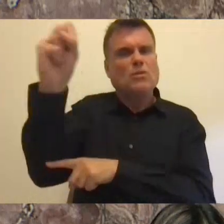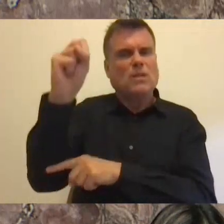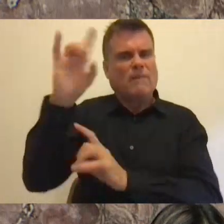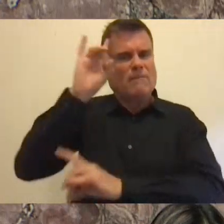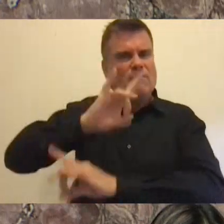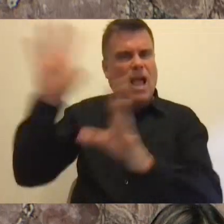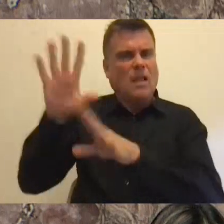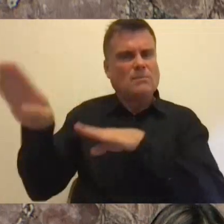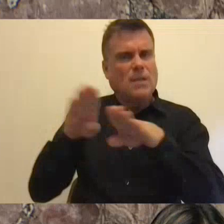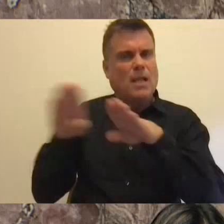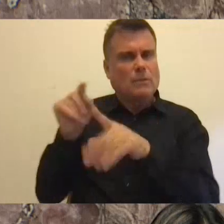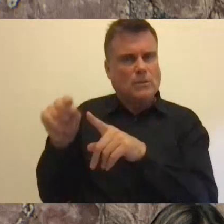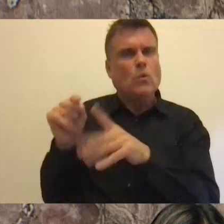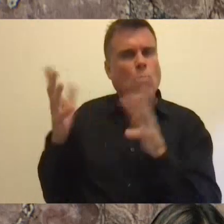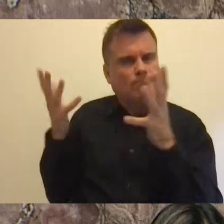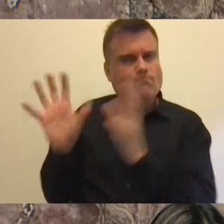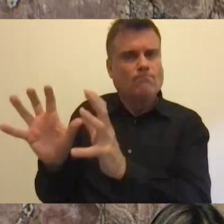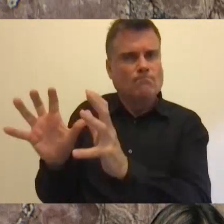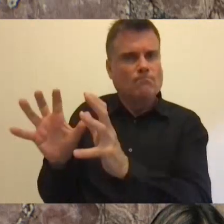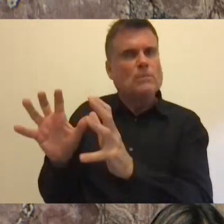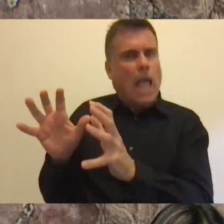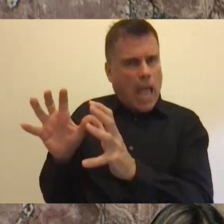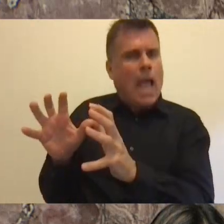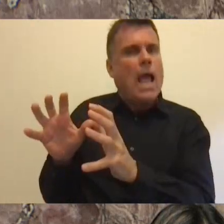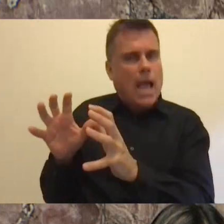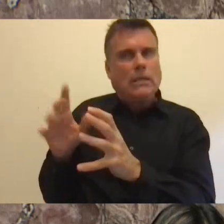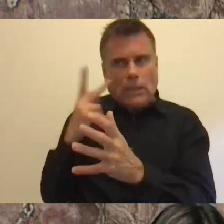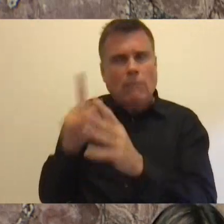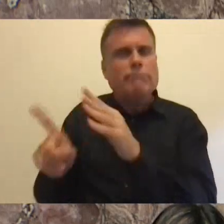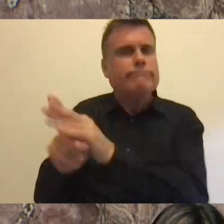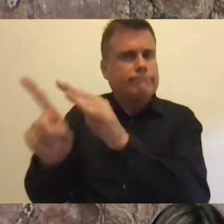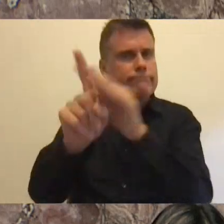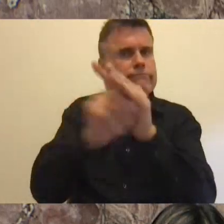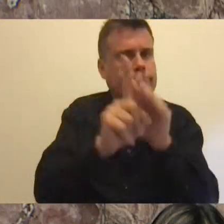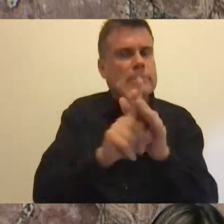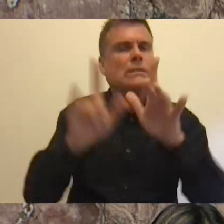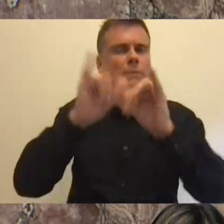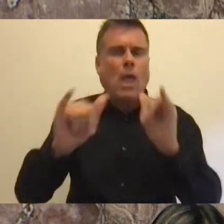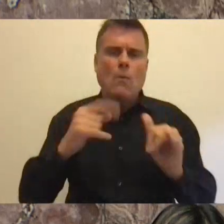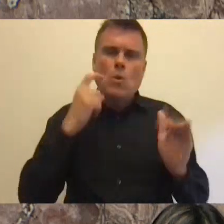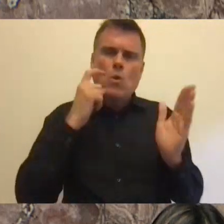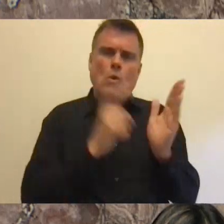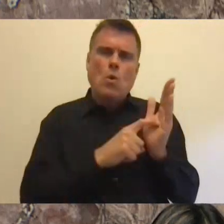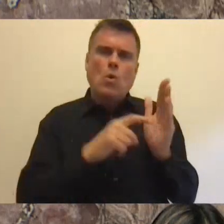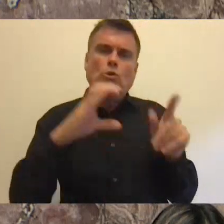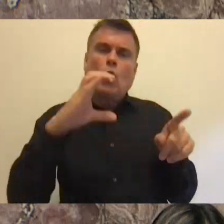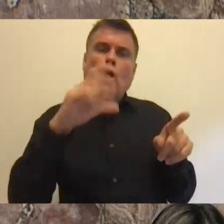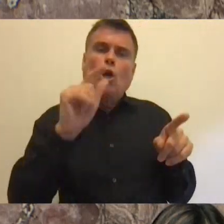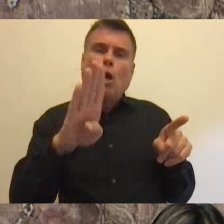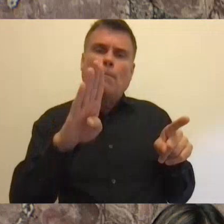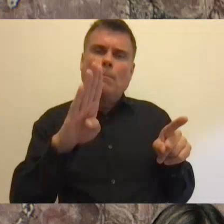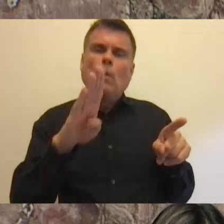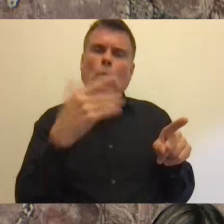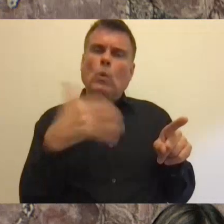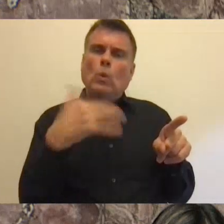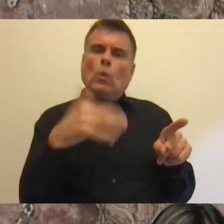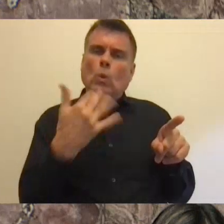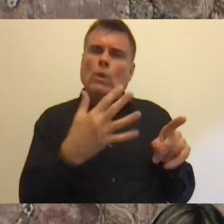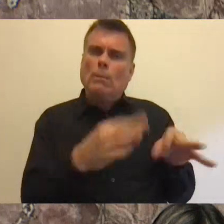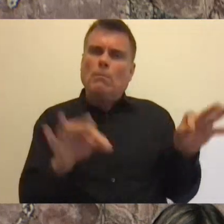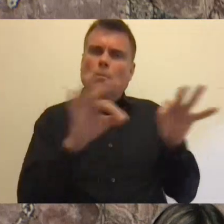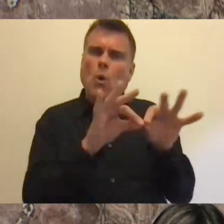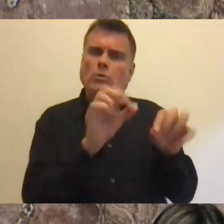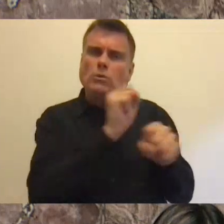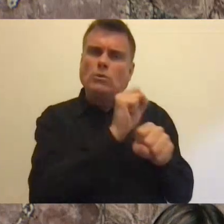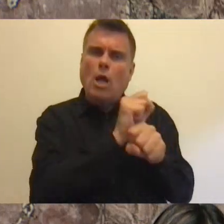time also recognize that they have an important job to do in enforcing sometimes court-ordered injunctions to ensure that legal lawful